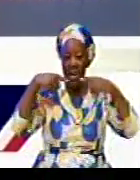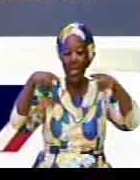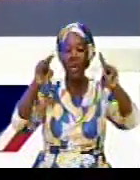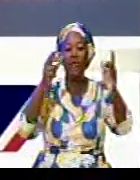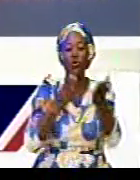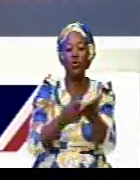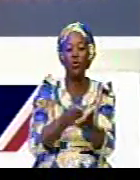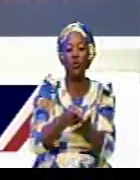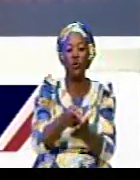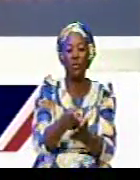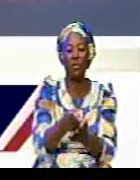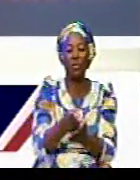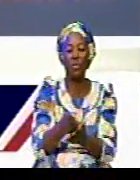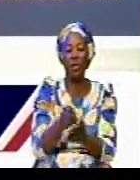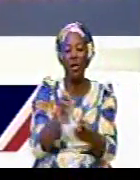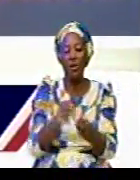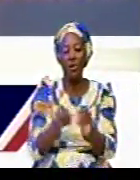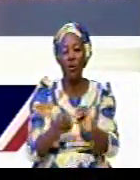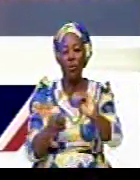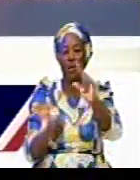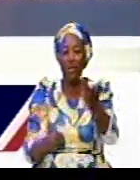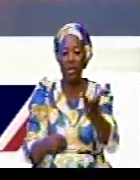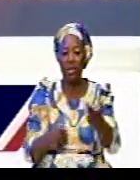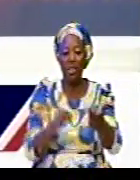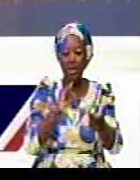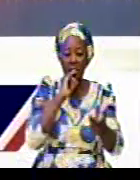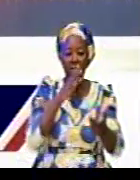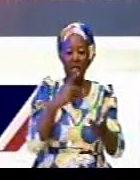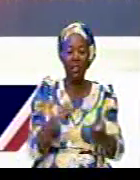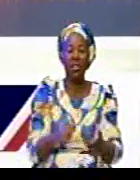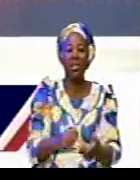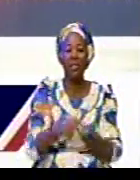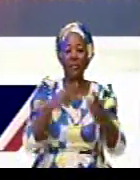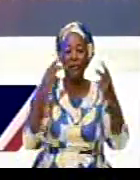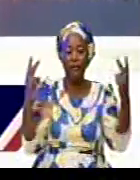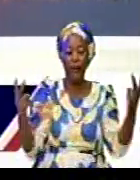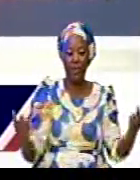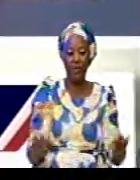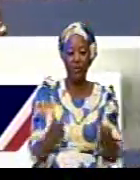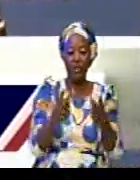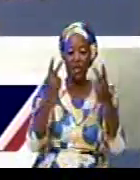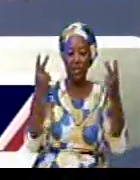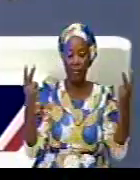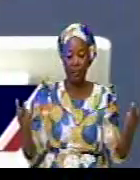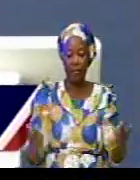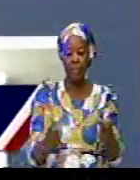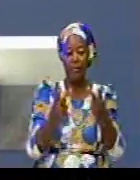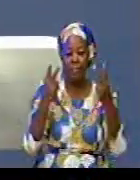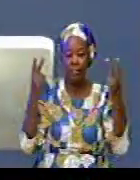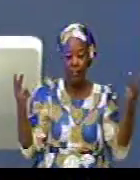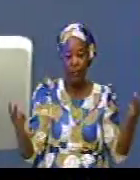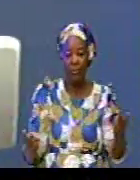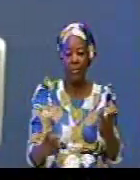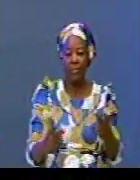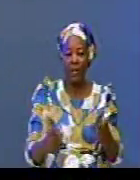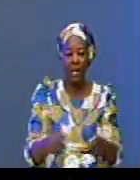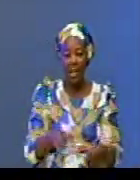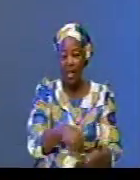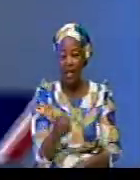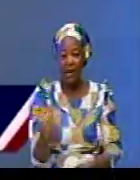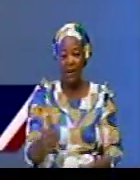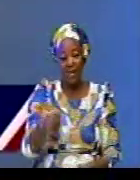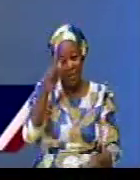in the virtue. In his declared truth. Number three, and the triumph of